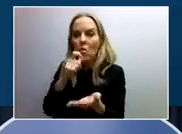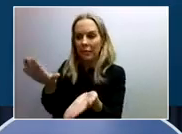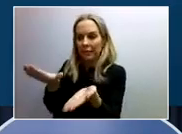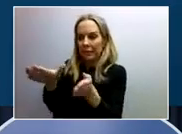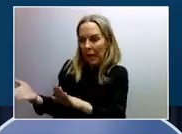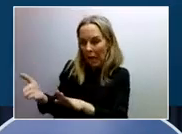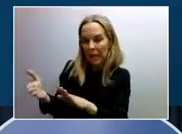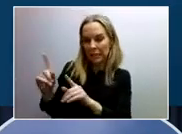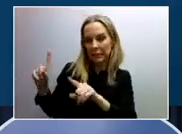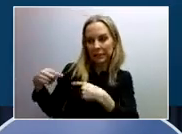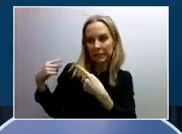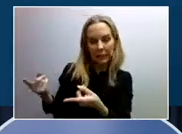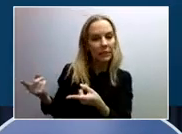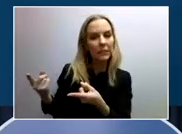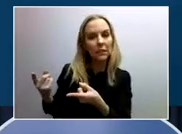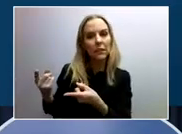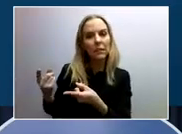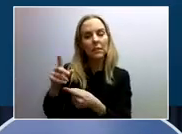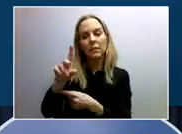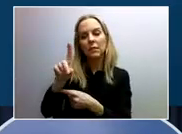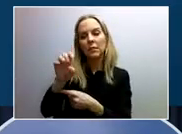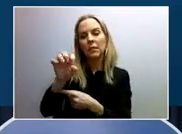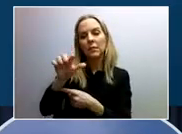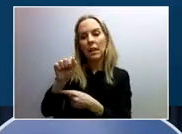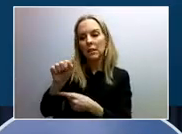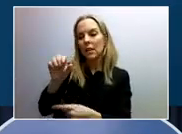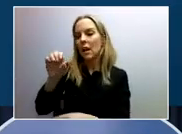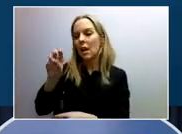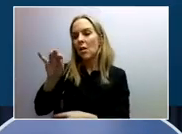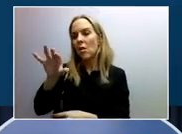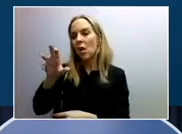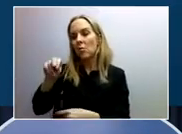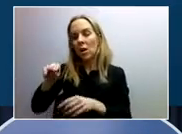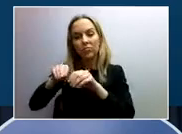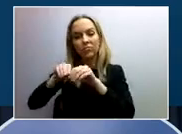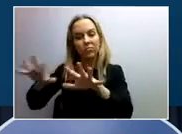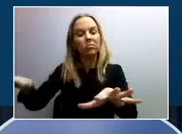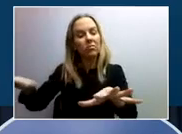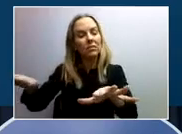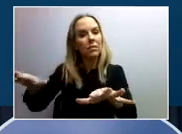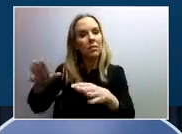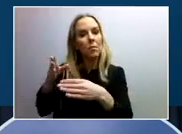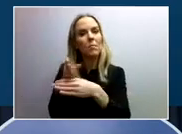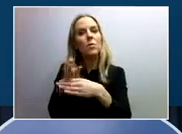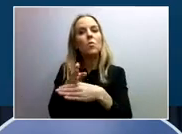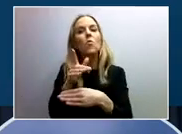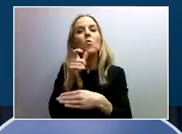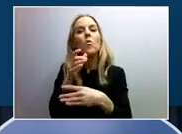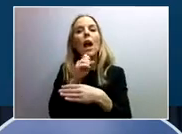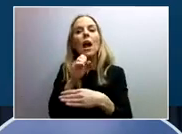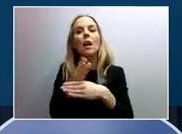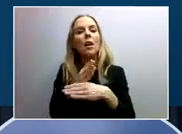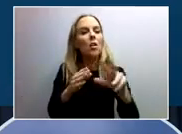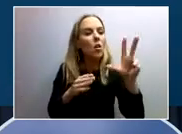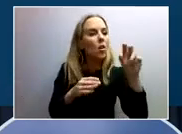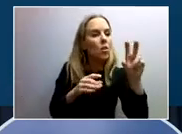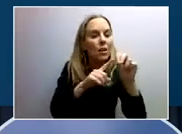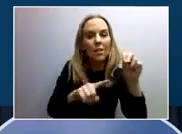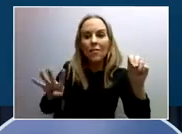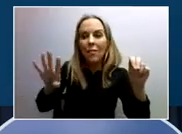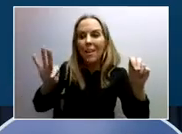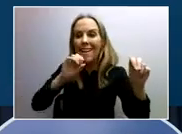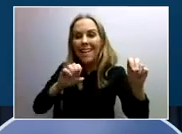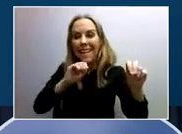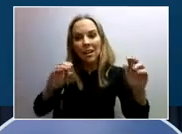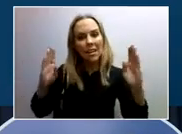got Delta and Omicron have been between people's ages 30 to 49. Every